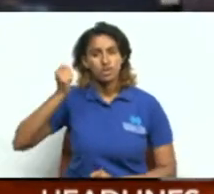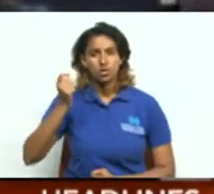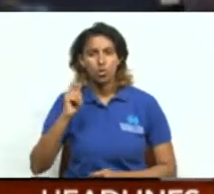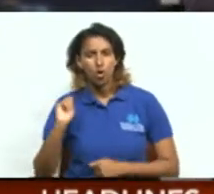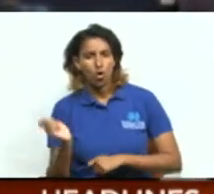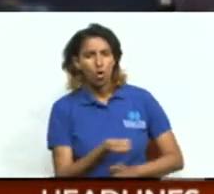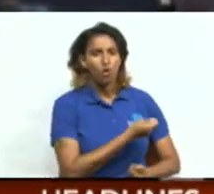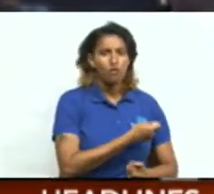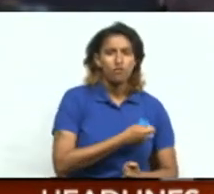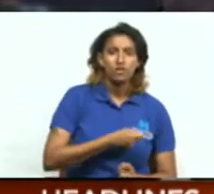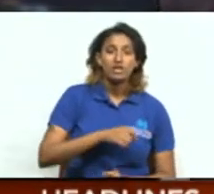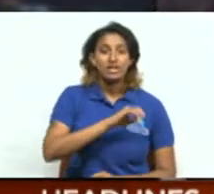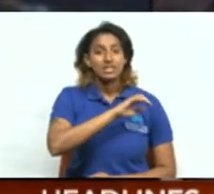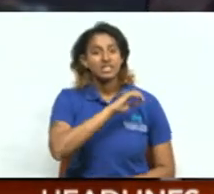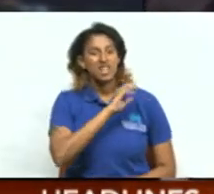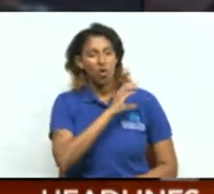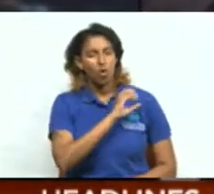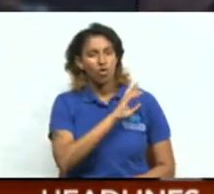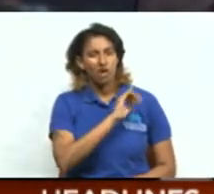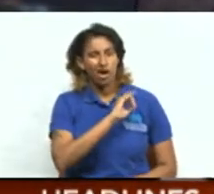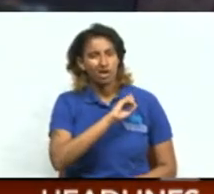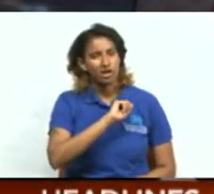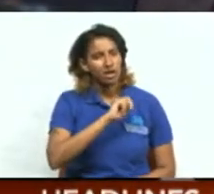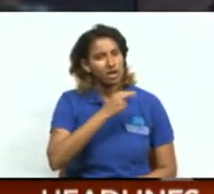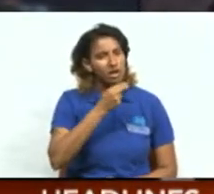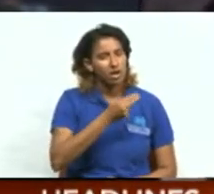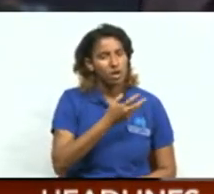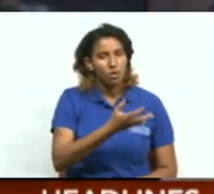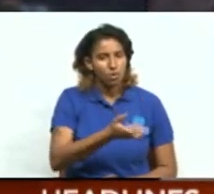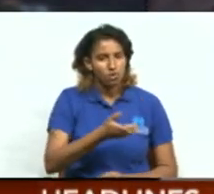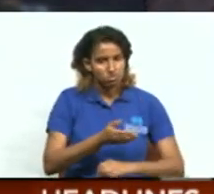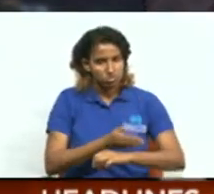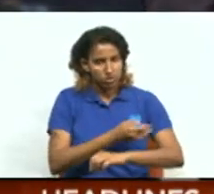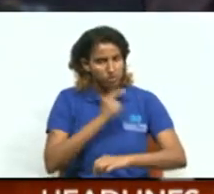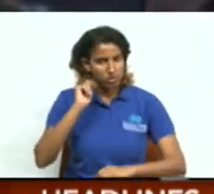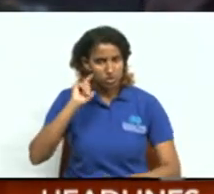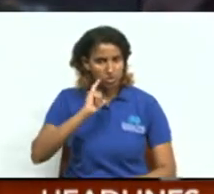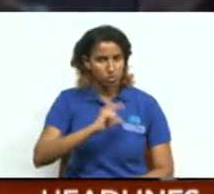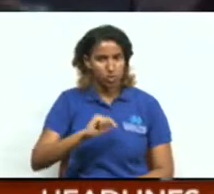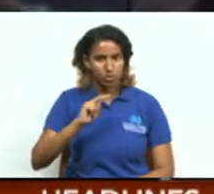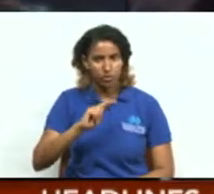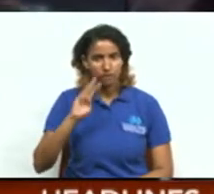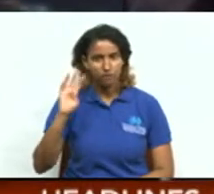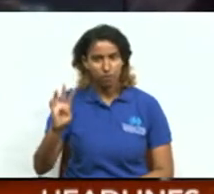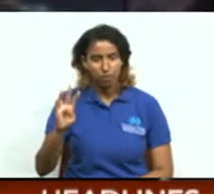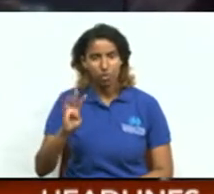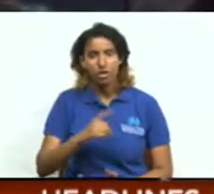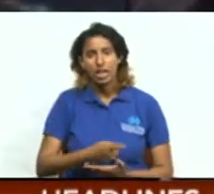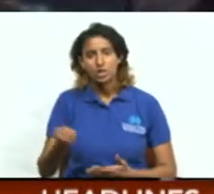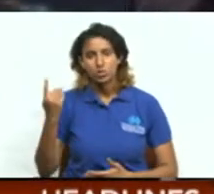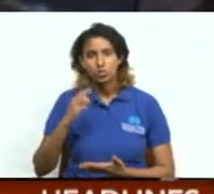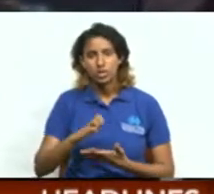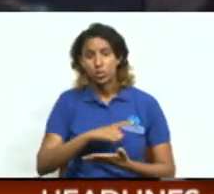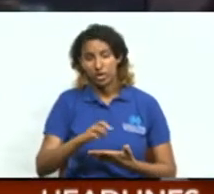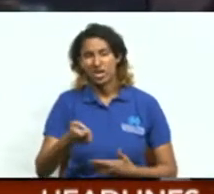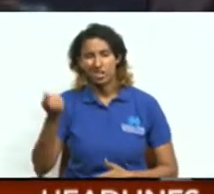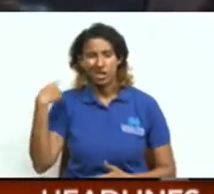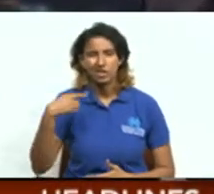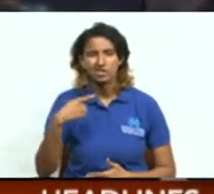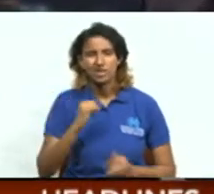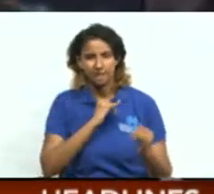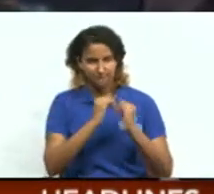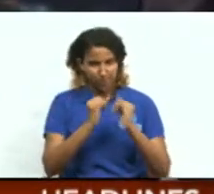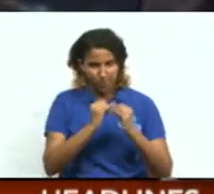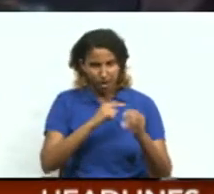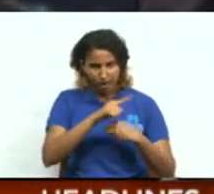Corrêa is looking to build momentum in 2024. Last weekend's TNT Golf Open runner-up spoke with Caston Cupid today about